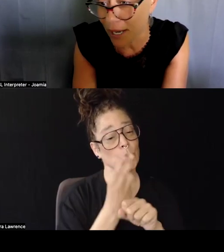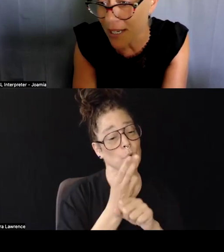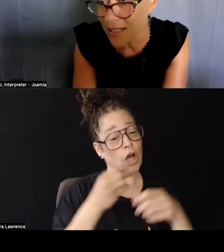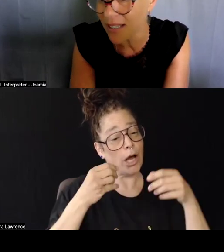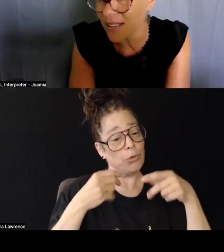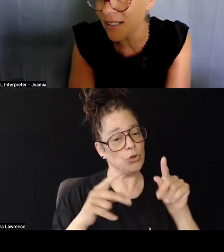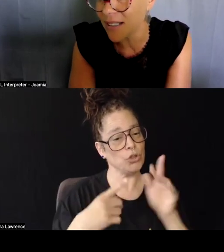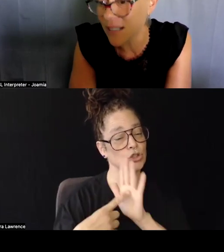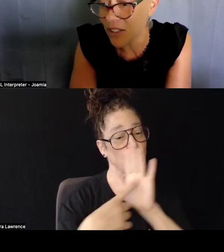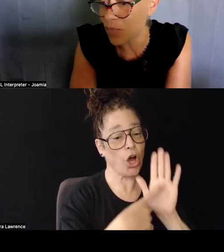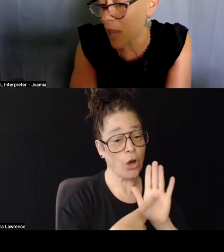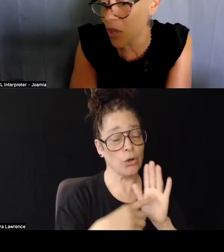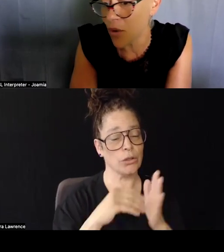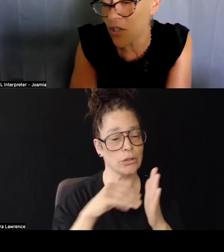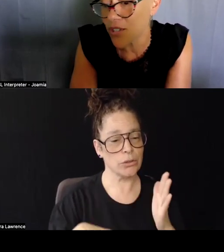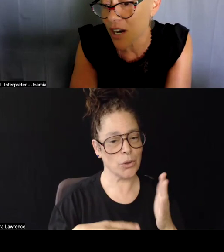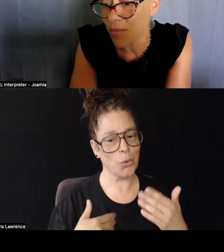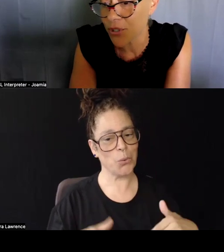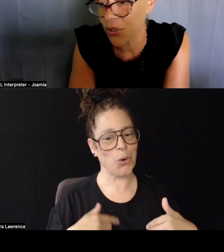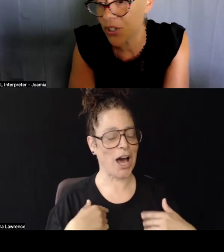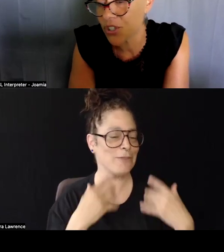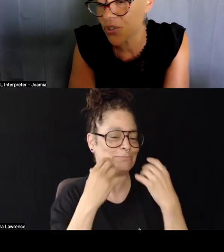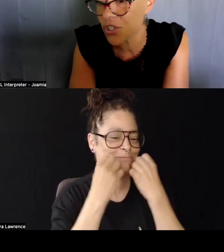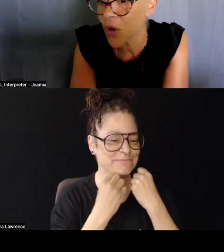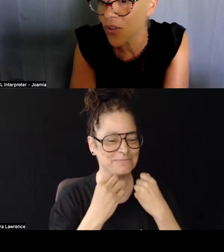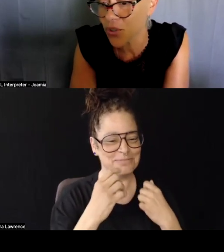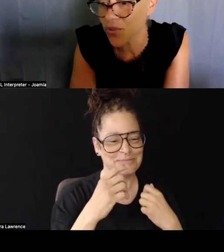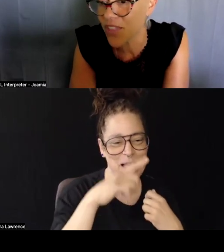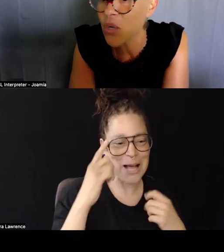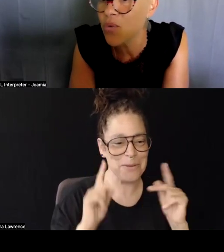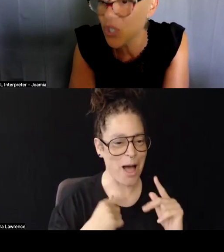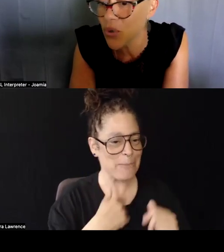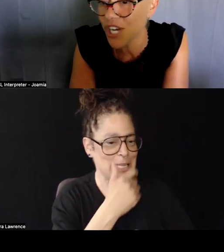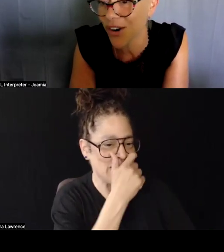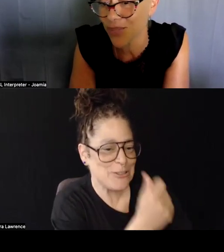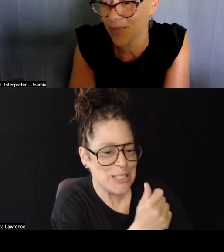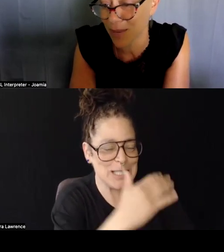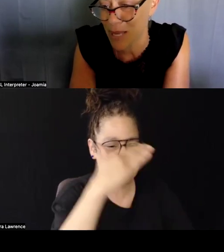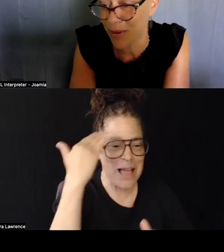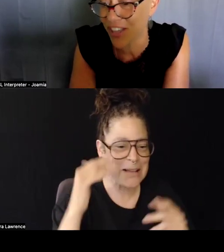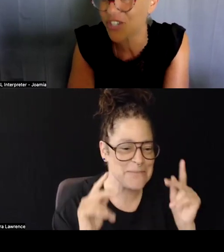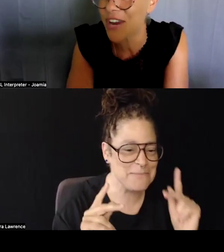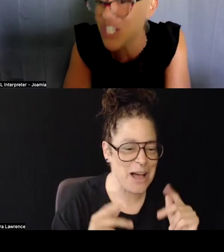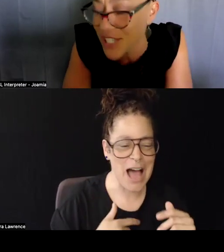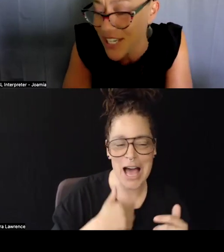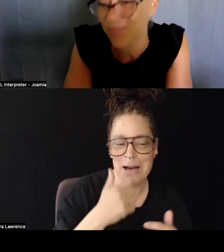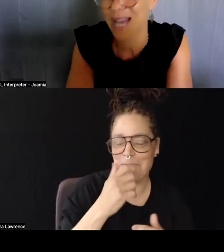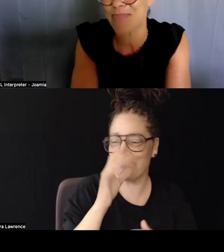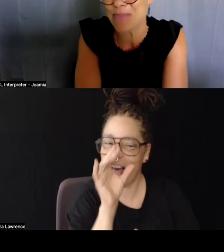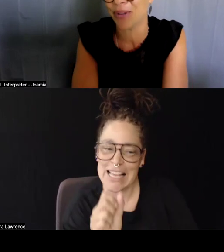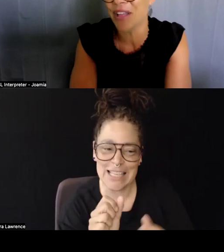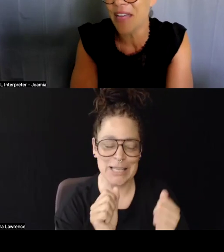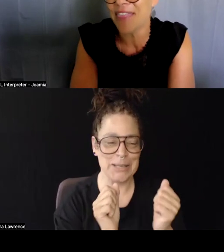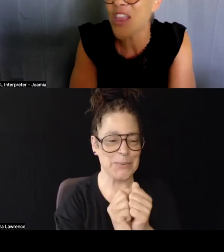to be white, maybe you can use that opportunity to show the student that you do cherish Black people, that you're interested in